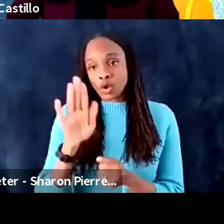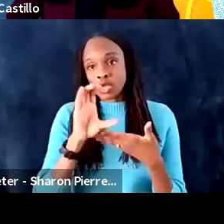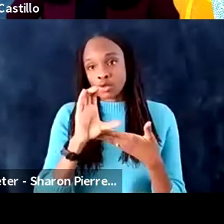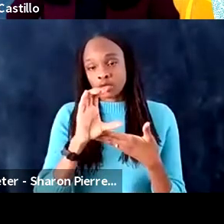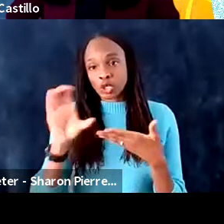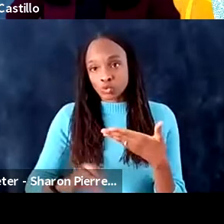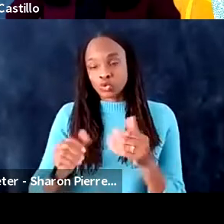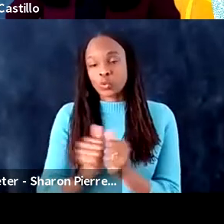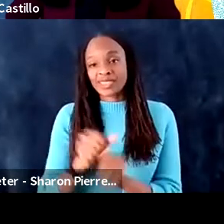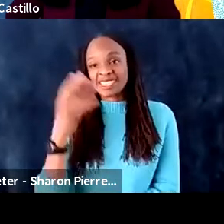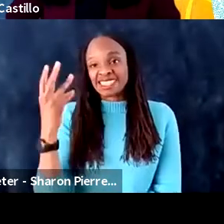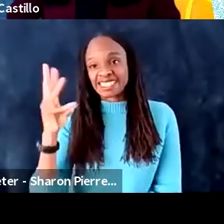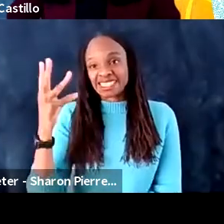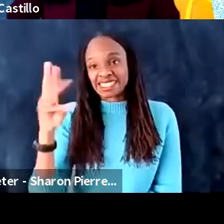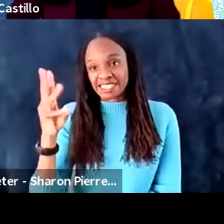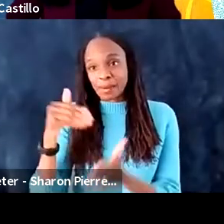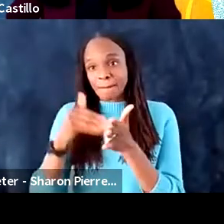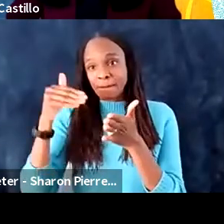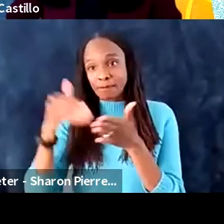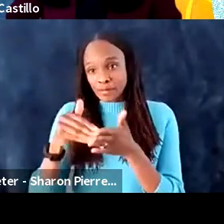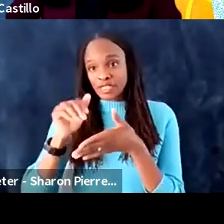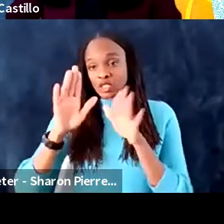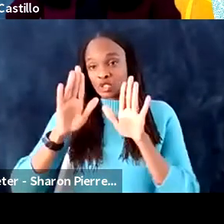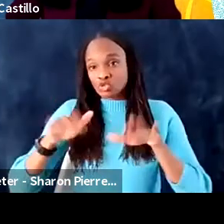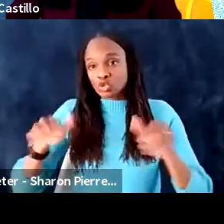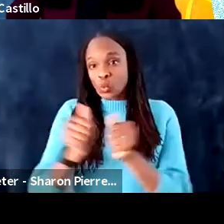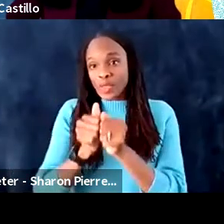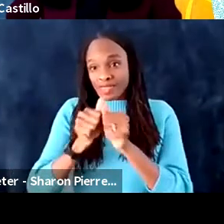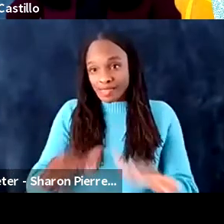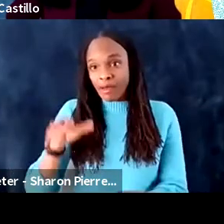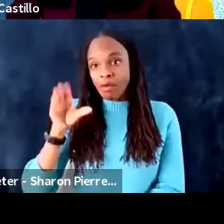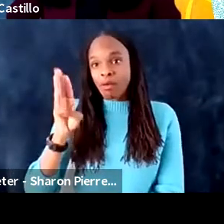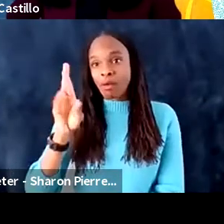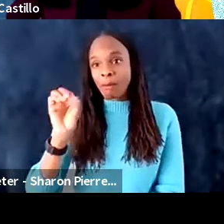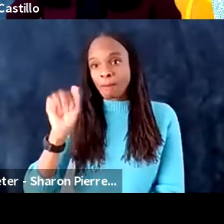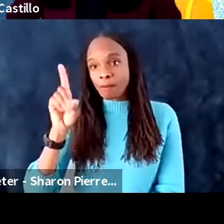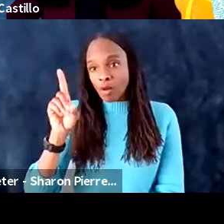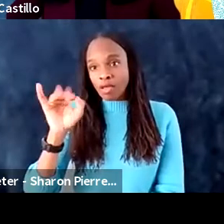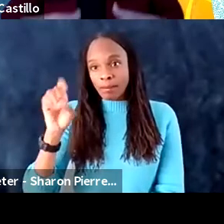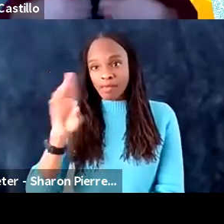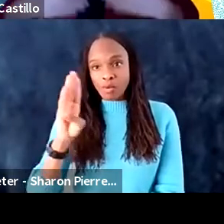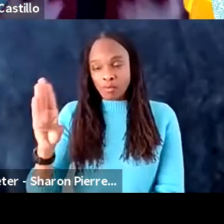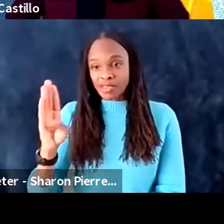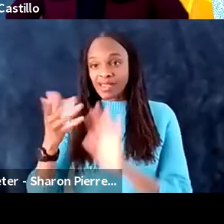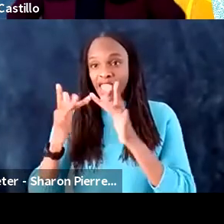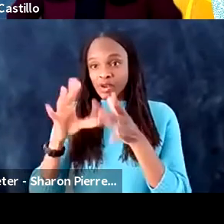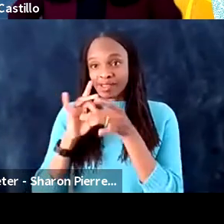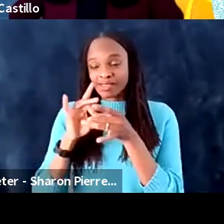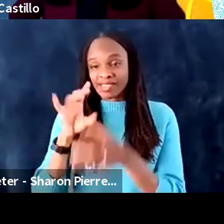those 16 million children without broadband internet connectivity. That's